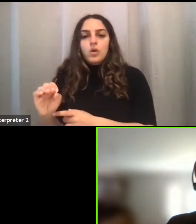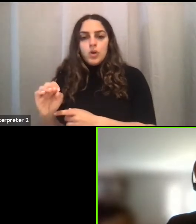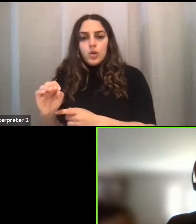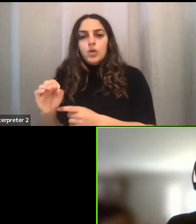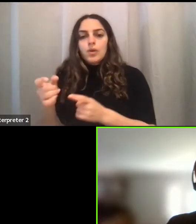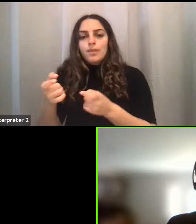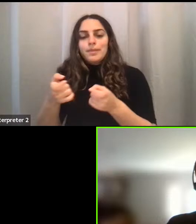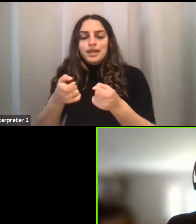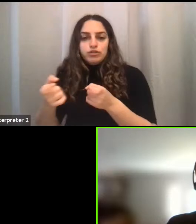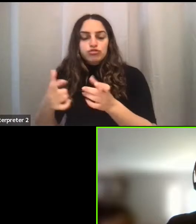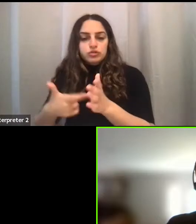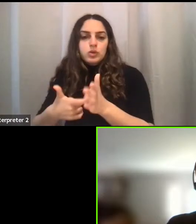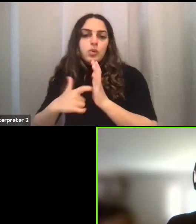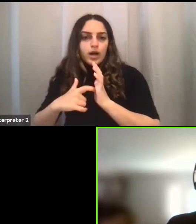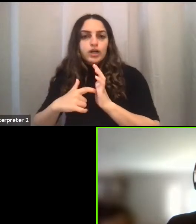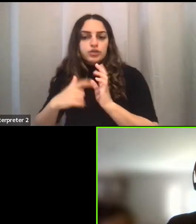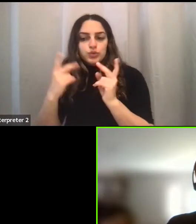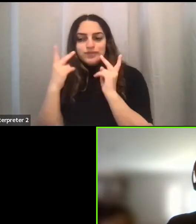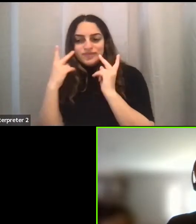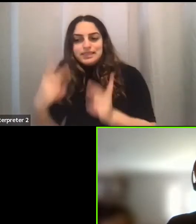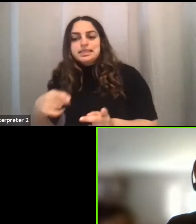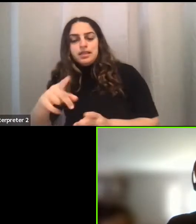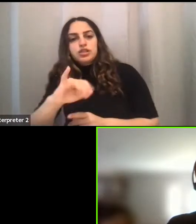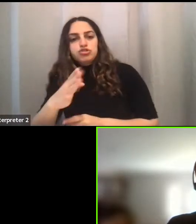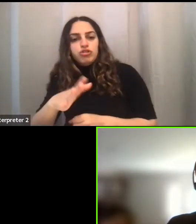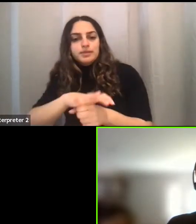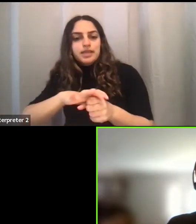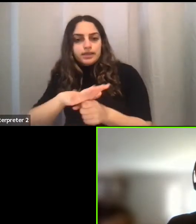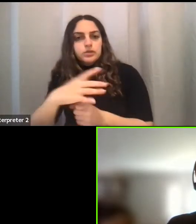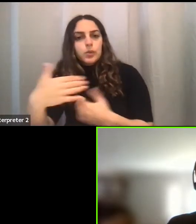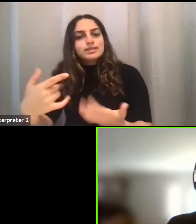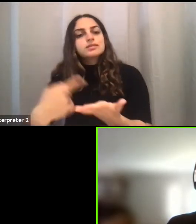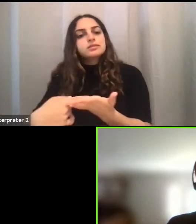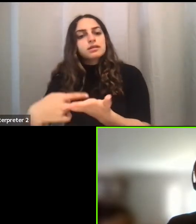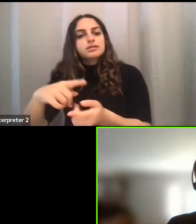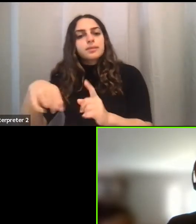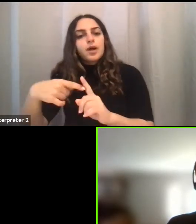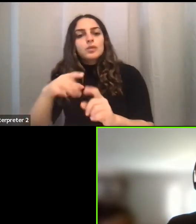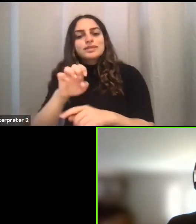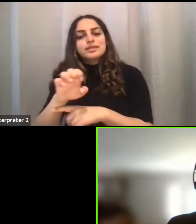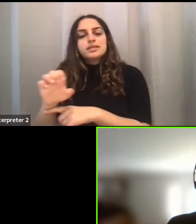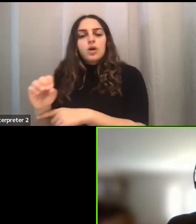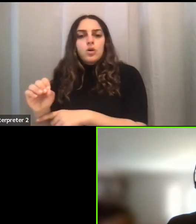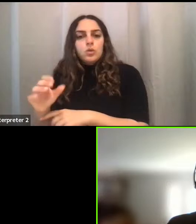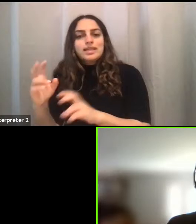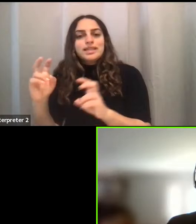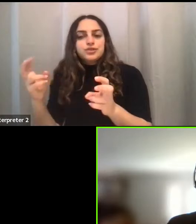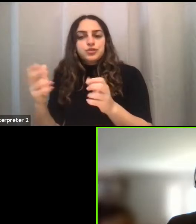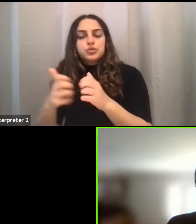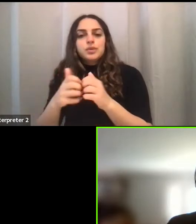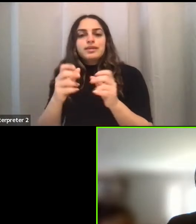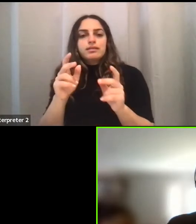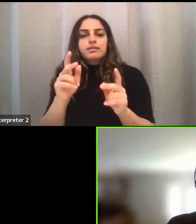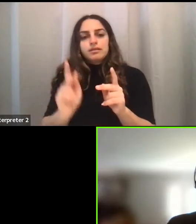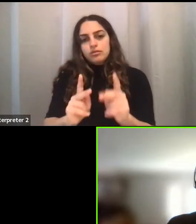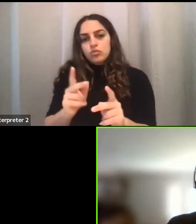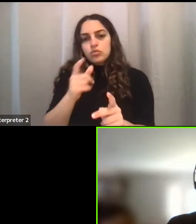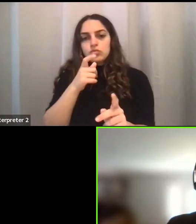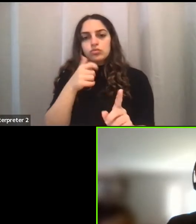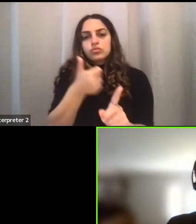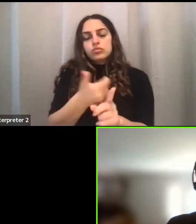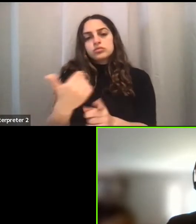that those job sites and have discussions about eeo issues with individuals who are responsible